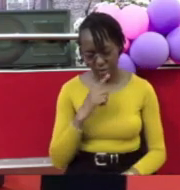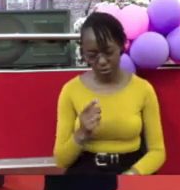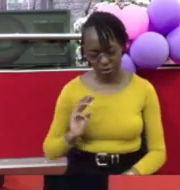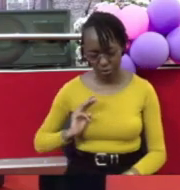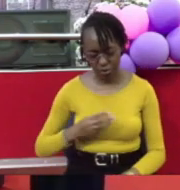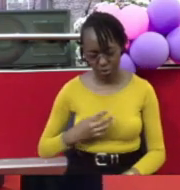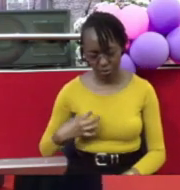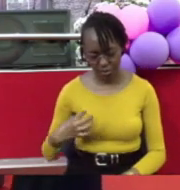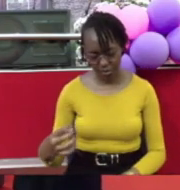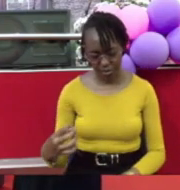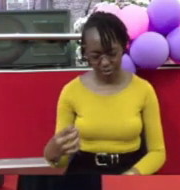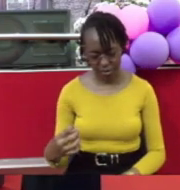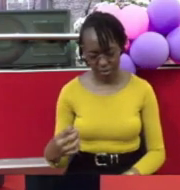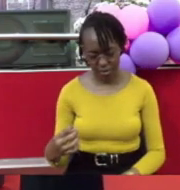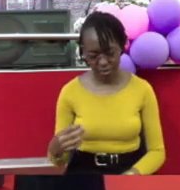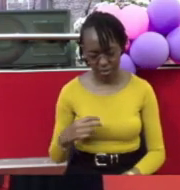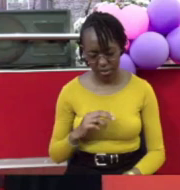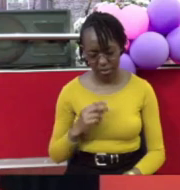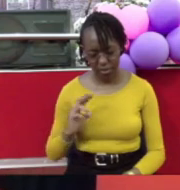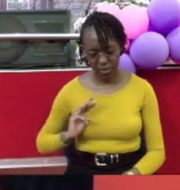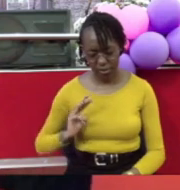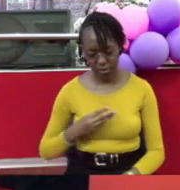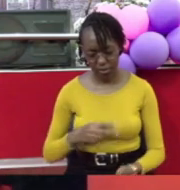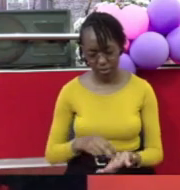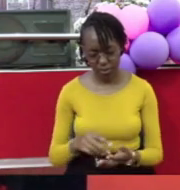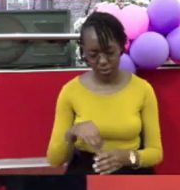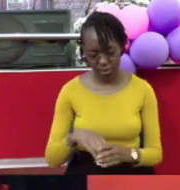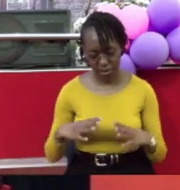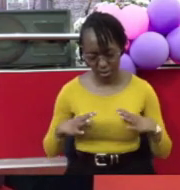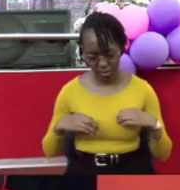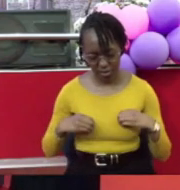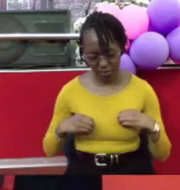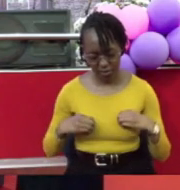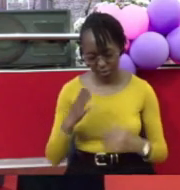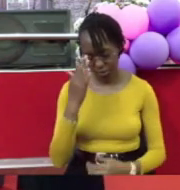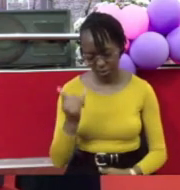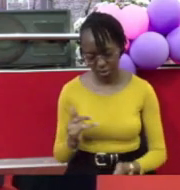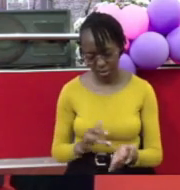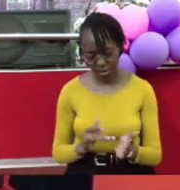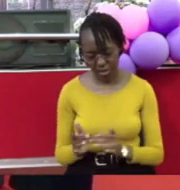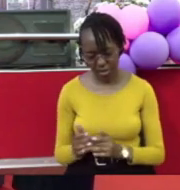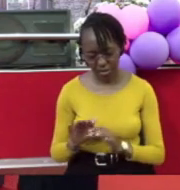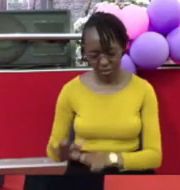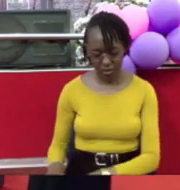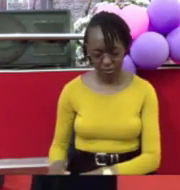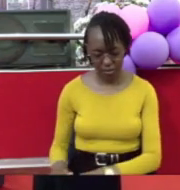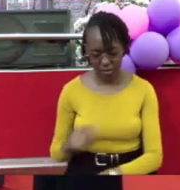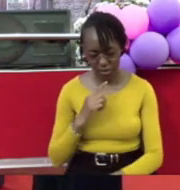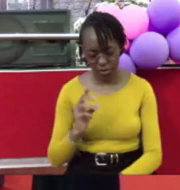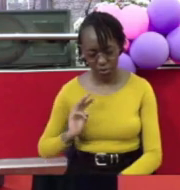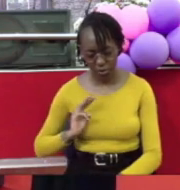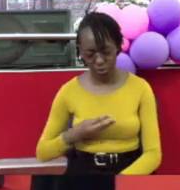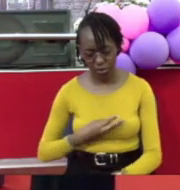we walk in acceptance. Tutembee kwa kukubalika. Because Jesus was rejected that we be accepted and loved. Kwa sababu